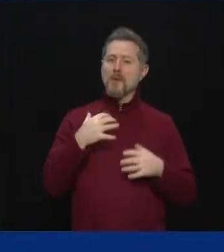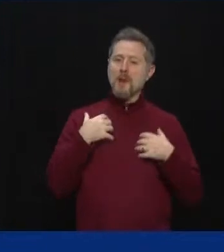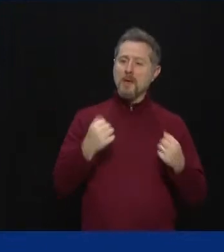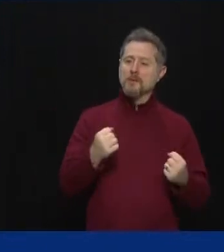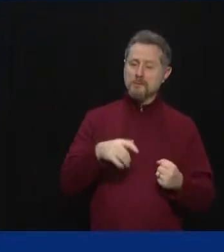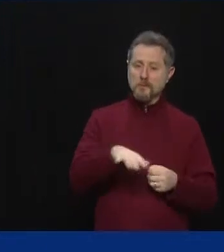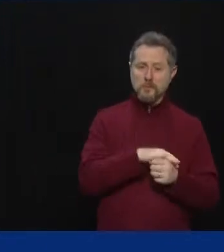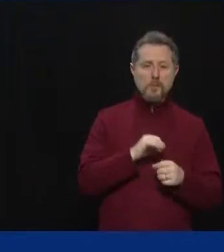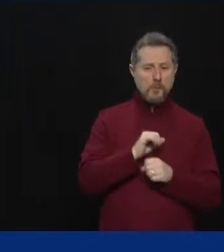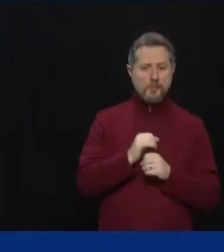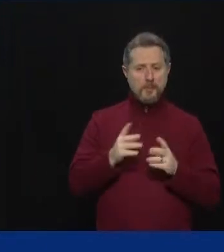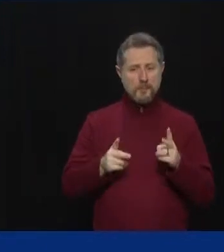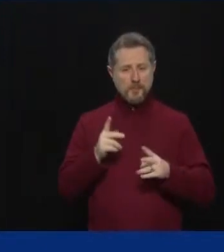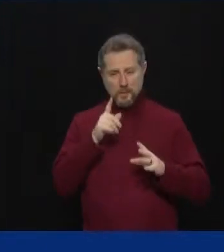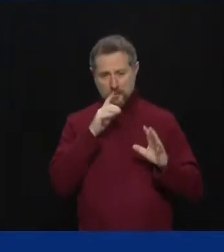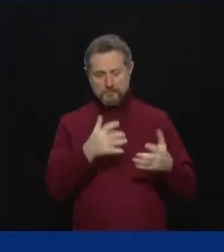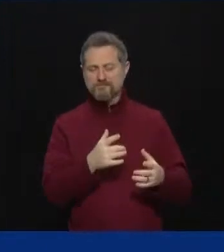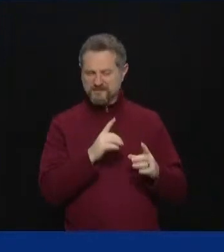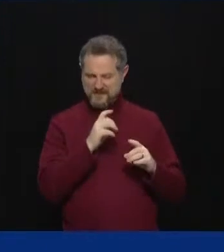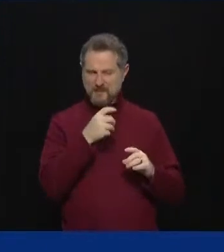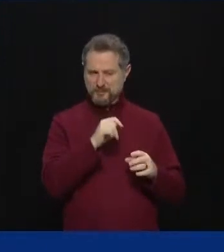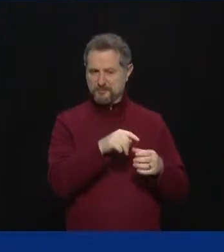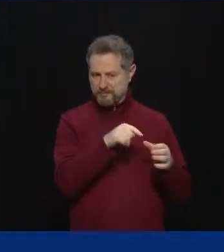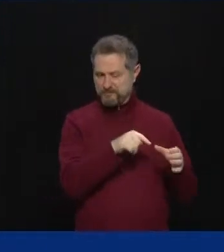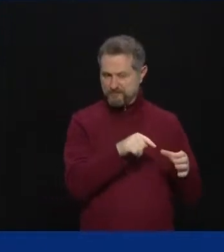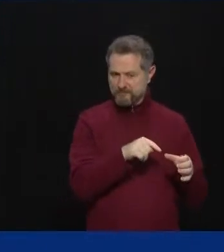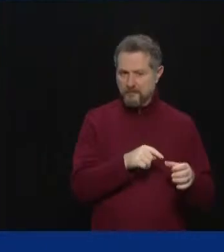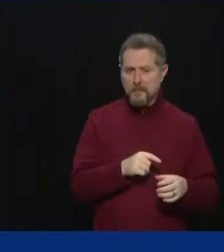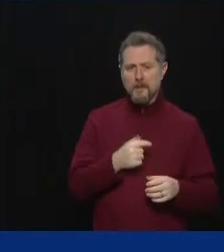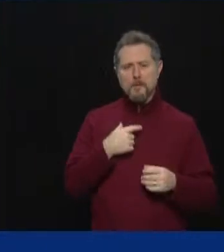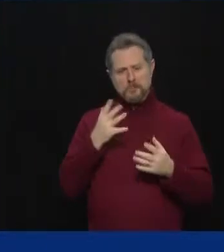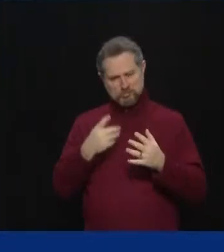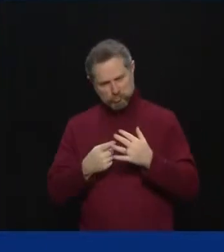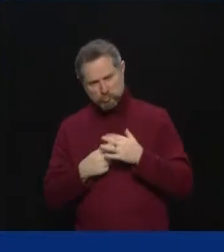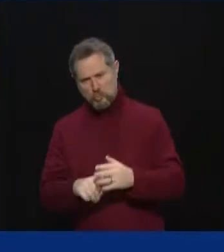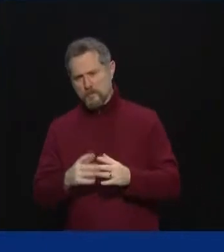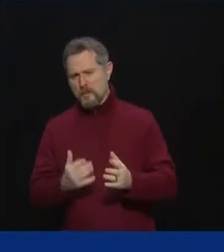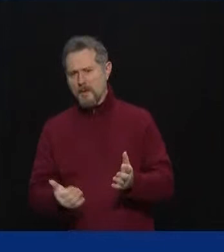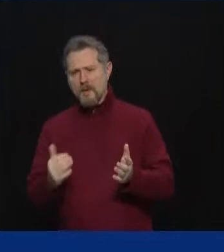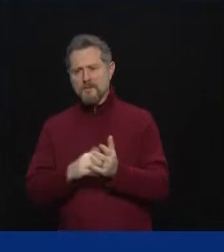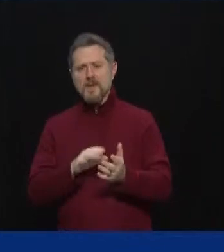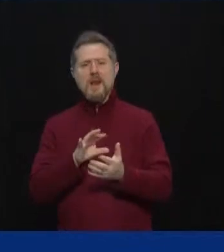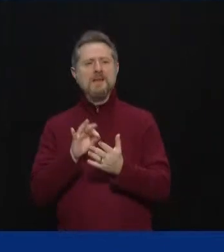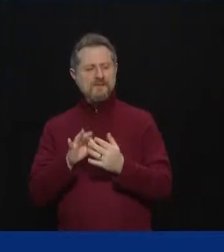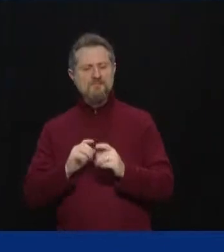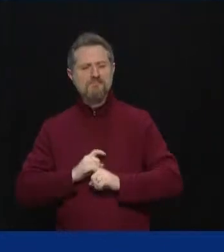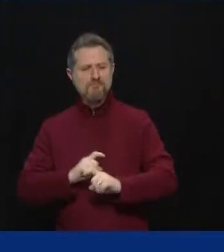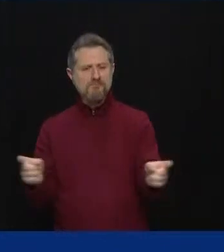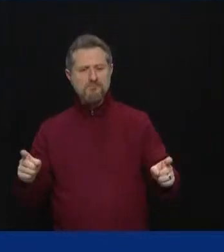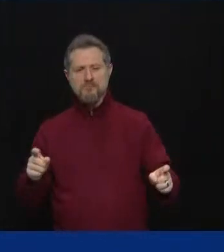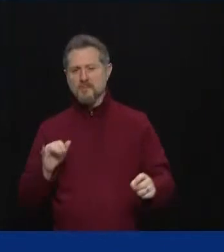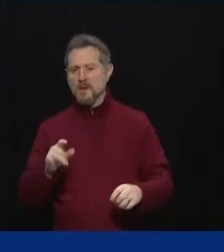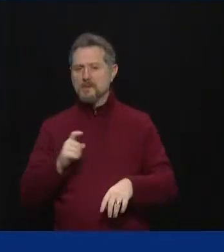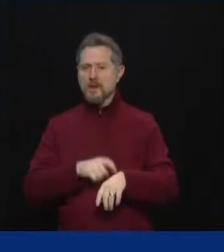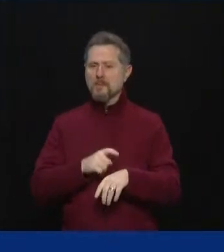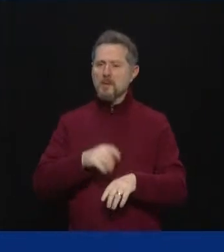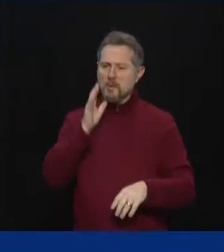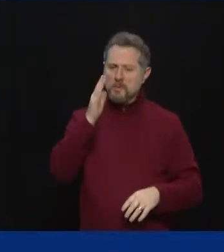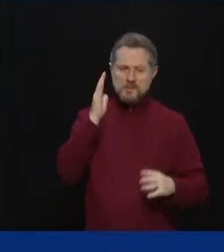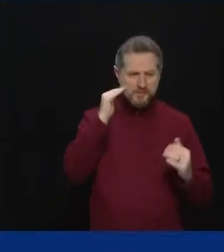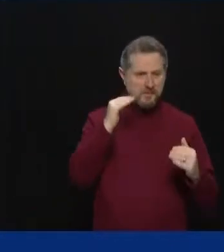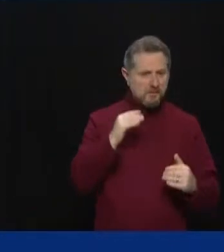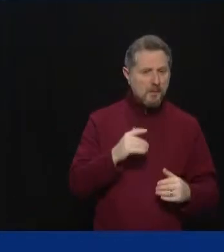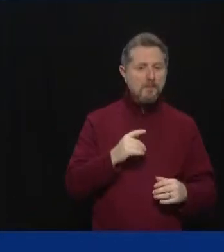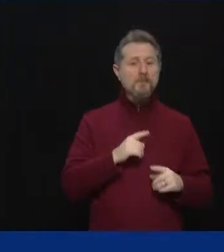departments to work closely to bring elective surgeries back on at the appropriate time, and we expect to get there. Again, a preemptive